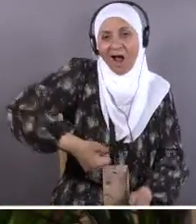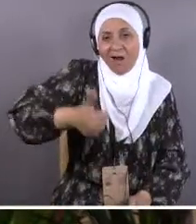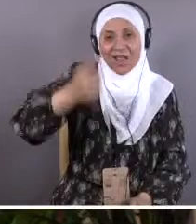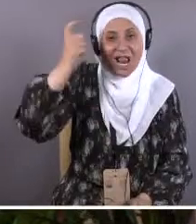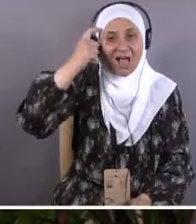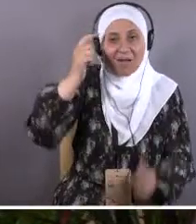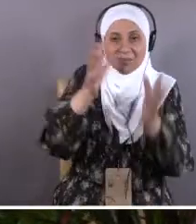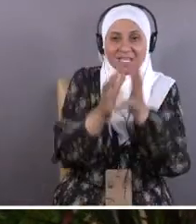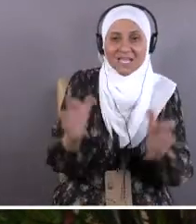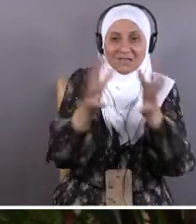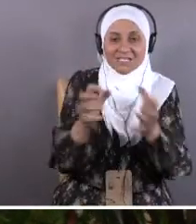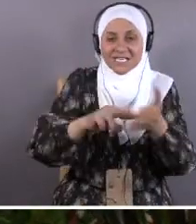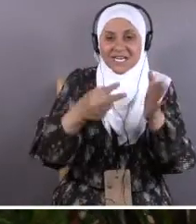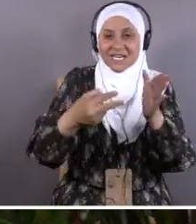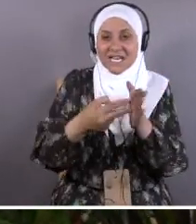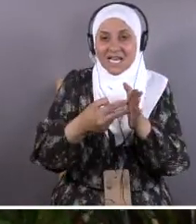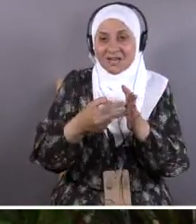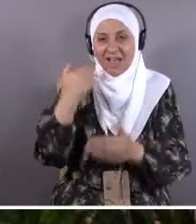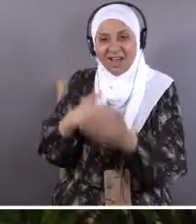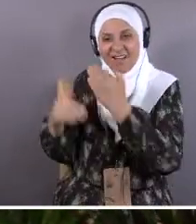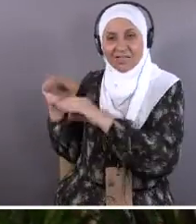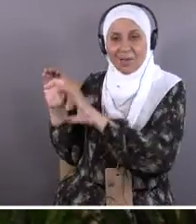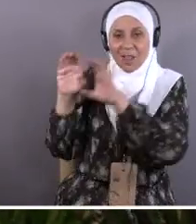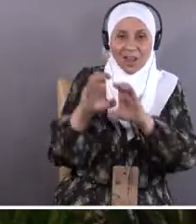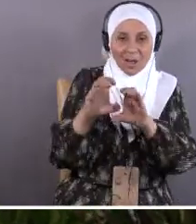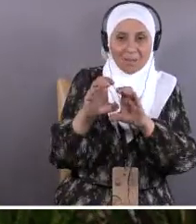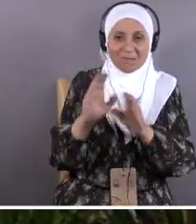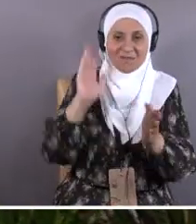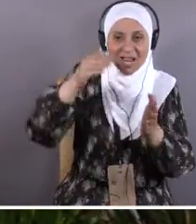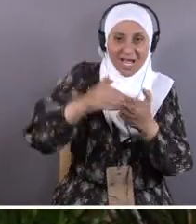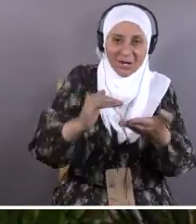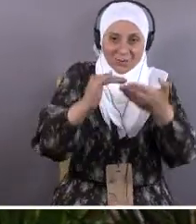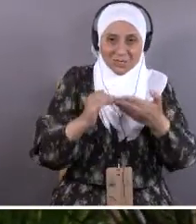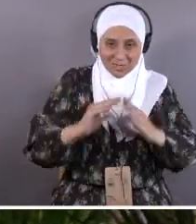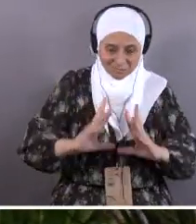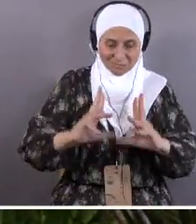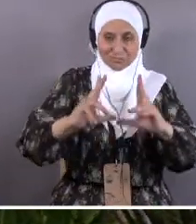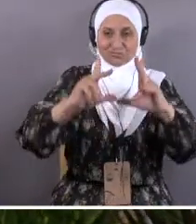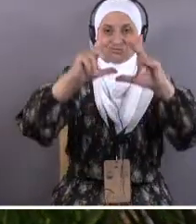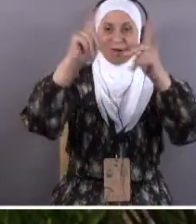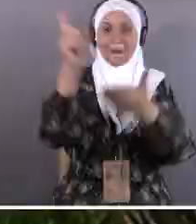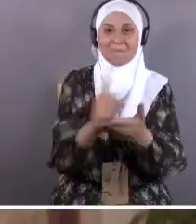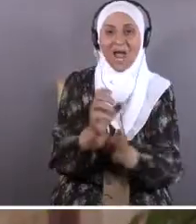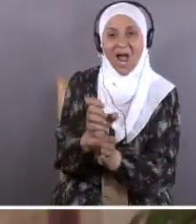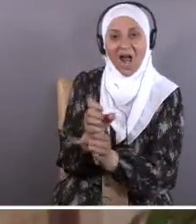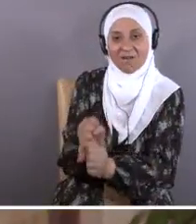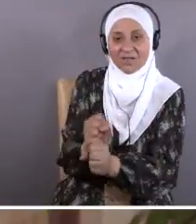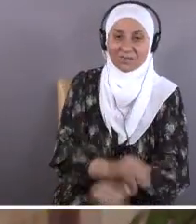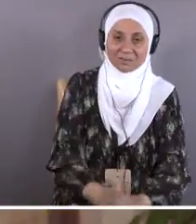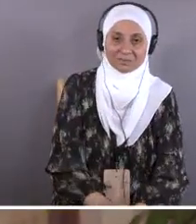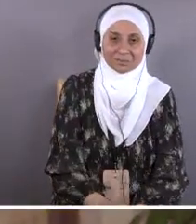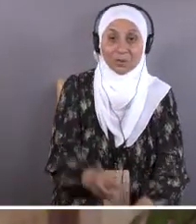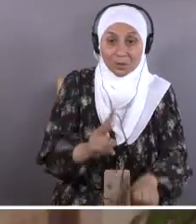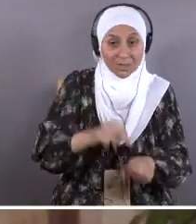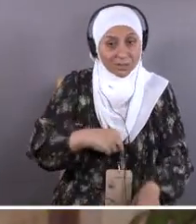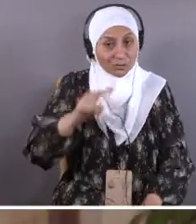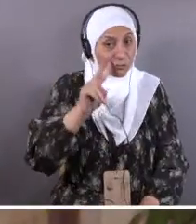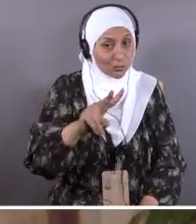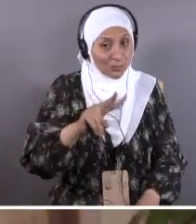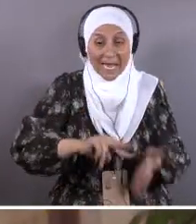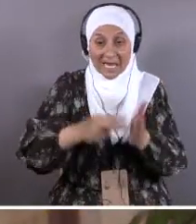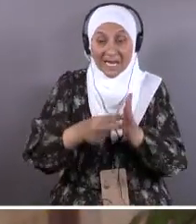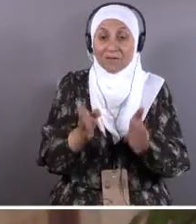impact that this can have on ecosystem management and climate adaptation today. We have also looked at how we can draw